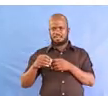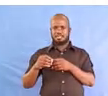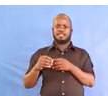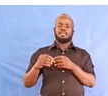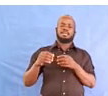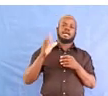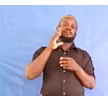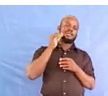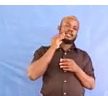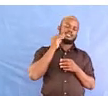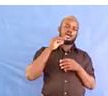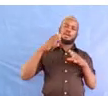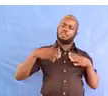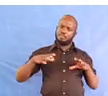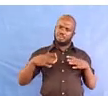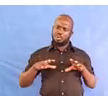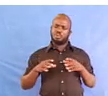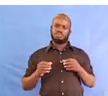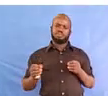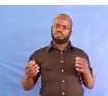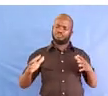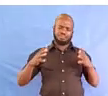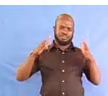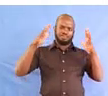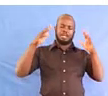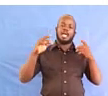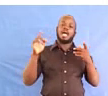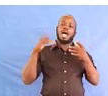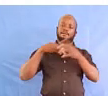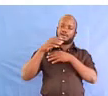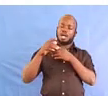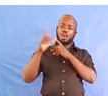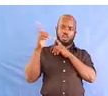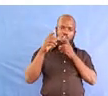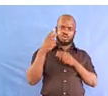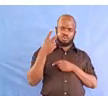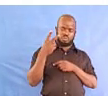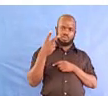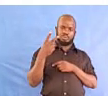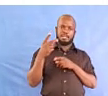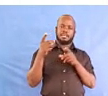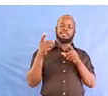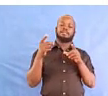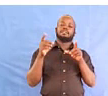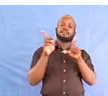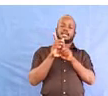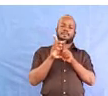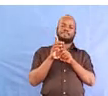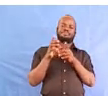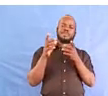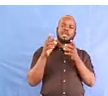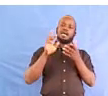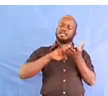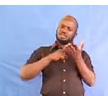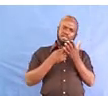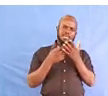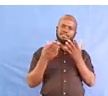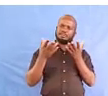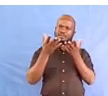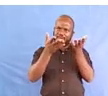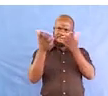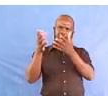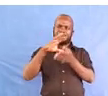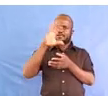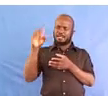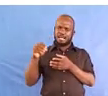of equatorial Africa experienced a population boom after World War II, along with colonial expansion. The world wanted the